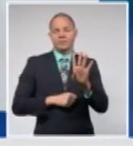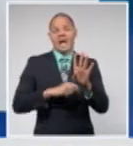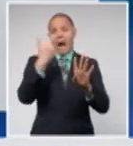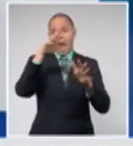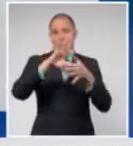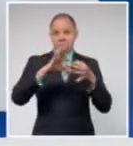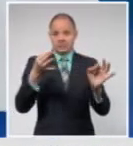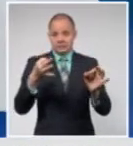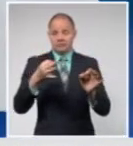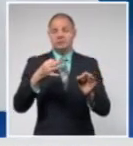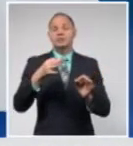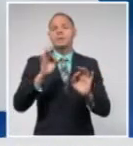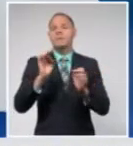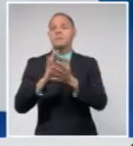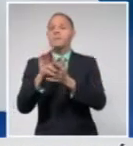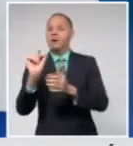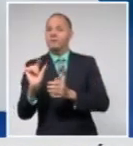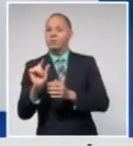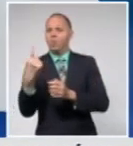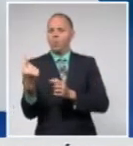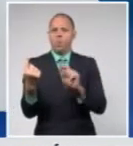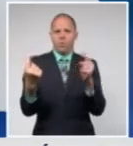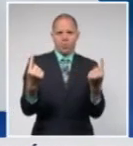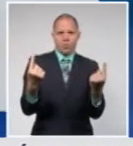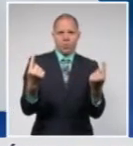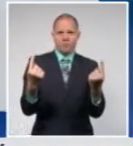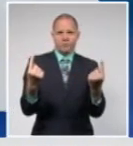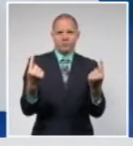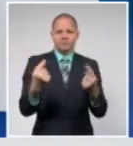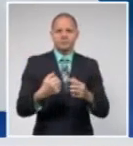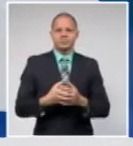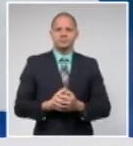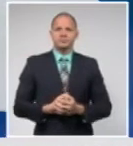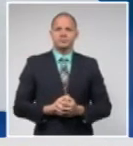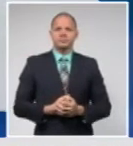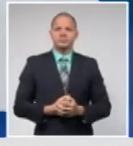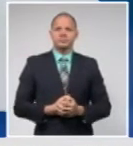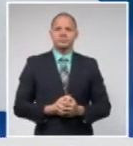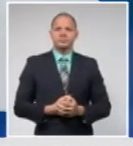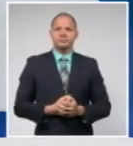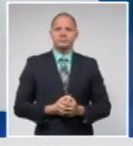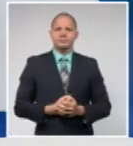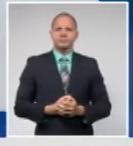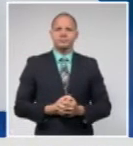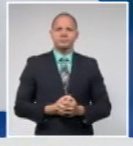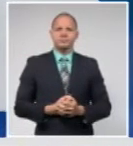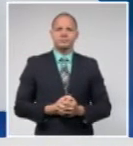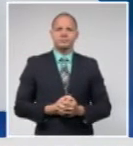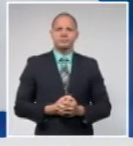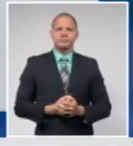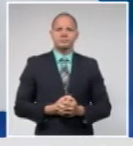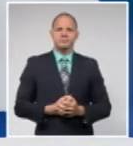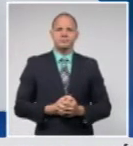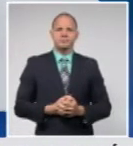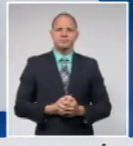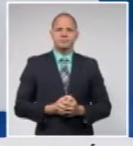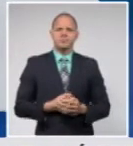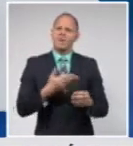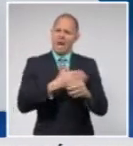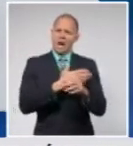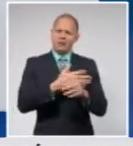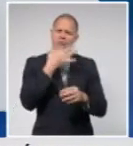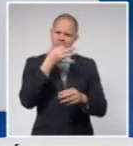and 1 each to Artemisa and Mayabeque. As I mentioned, the imported case is from Havana